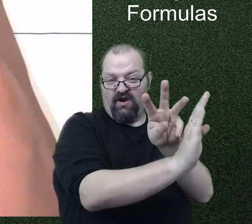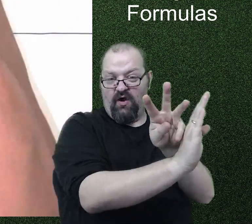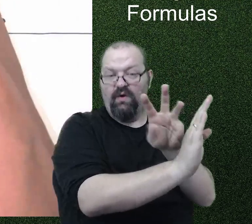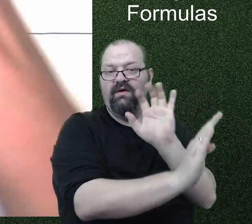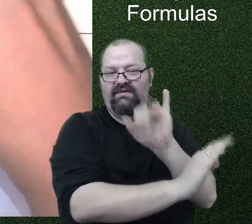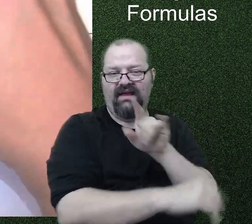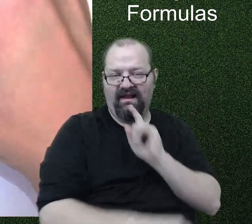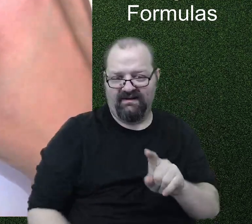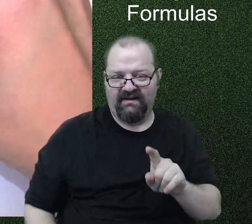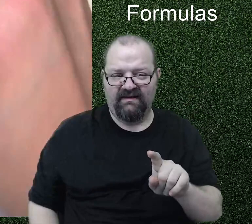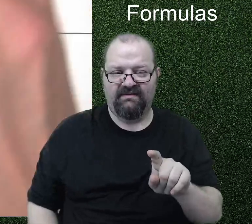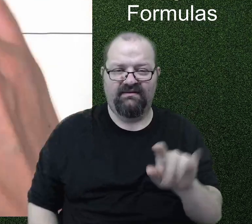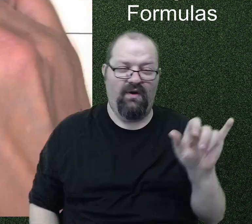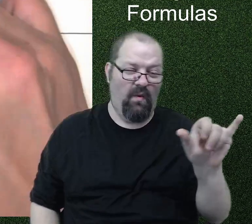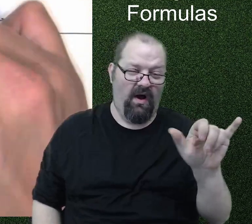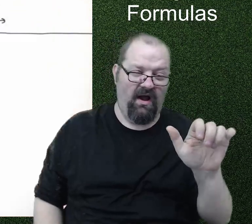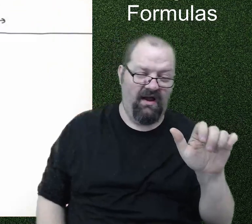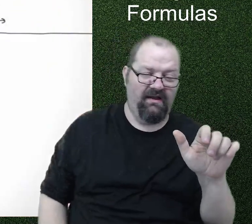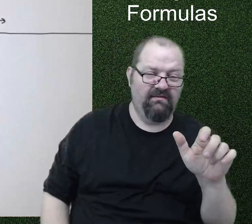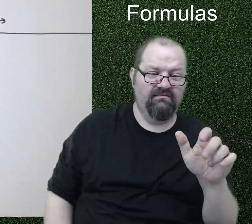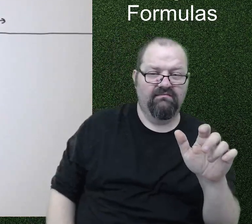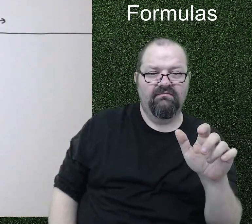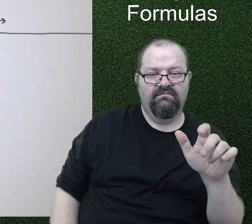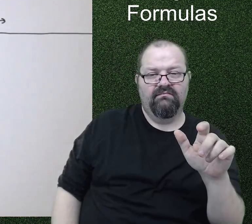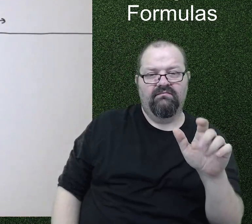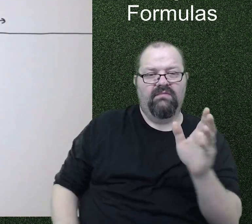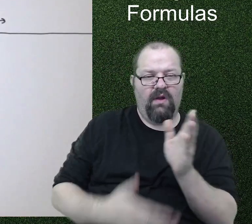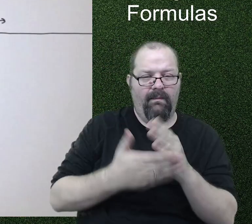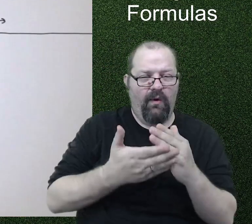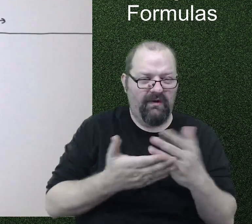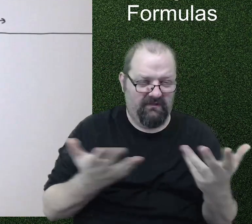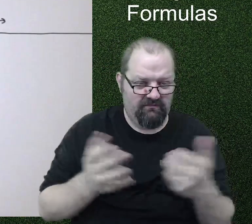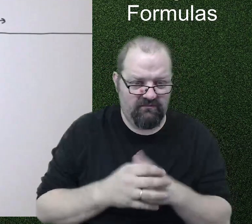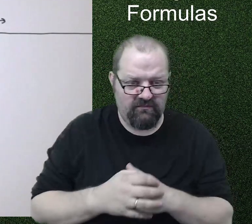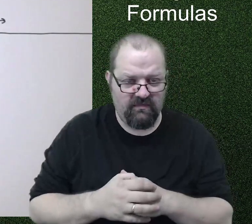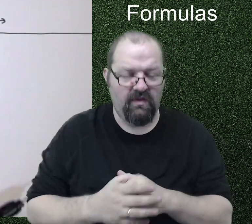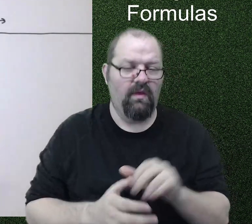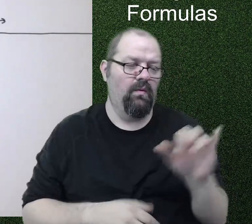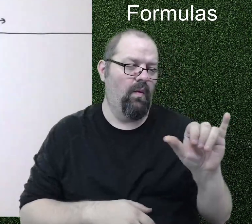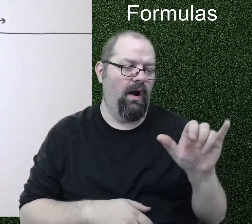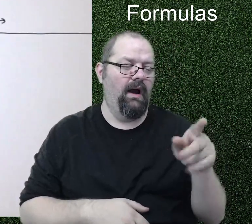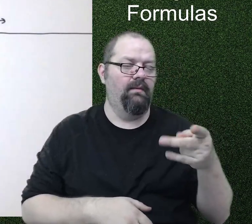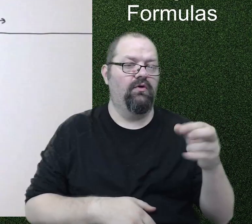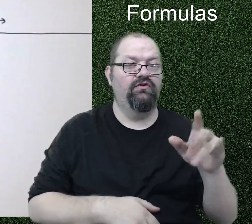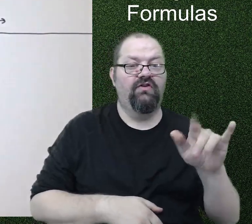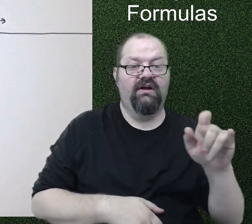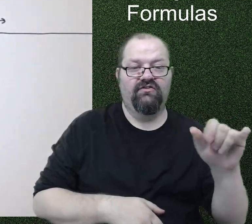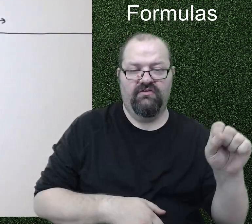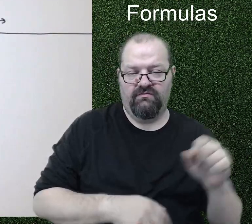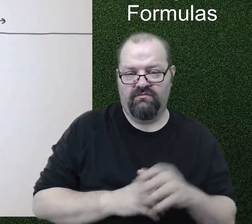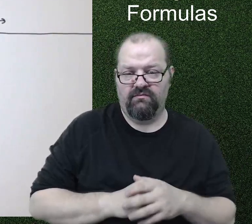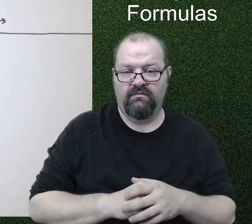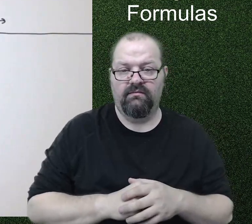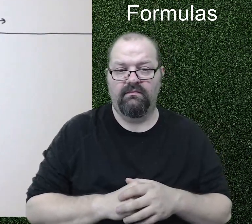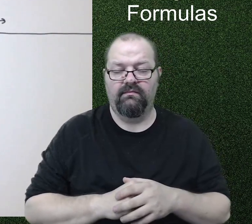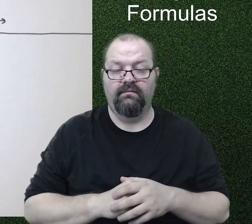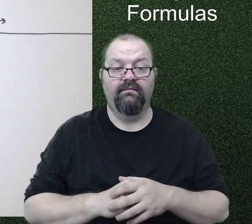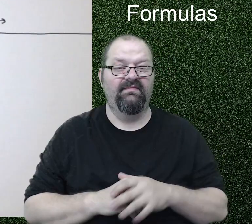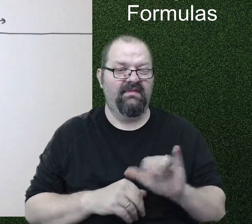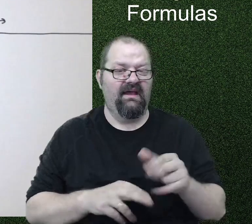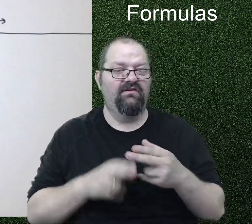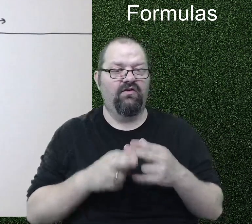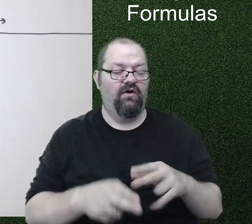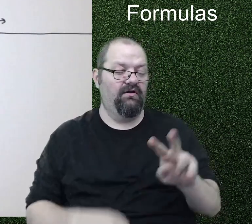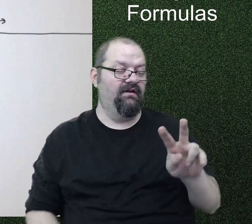And we could move that vector over here so that we complete our triangle. So this is a vector projection, or you could think of